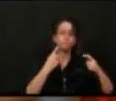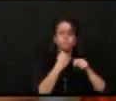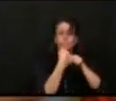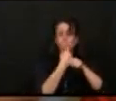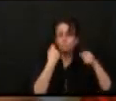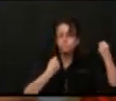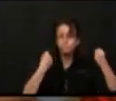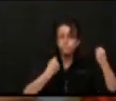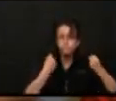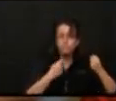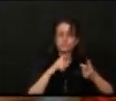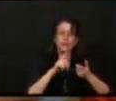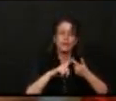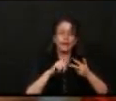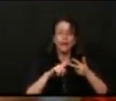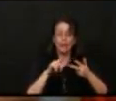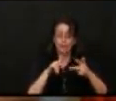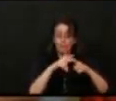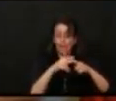and equipment operators.